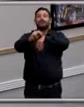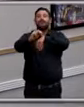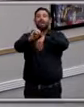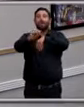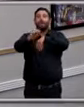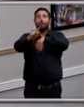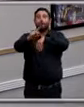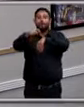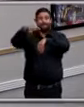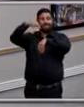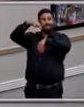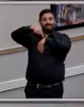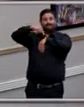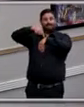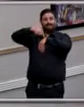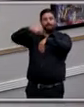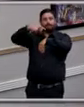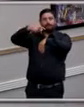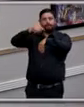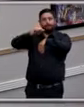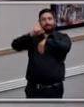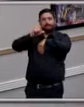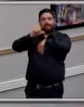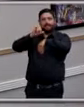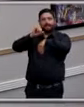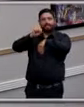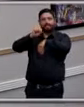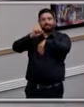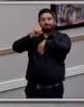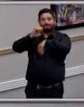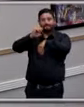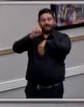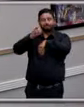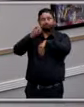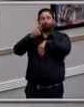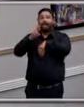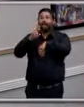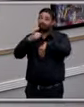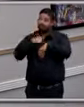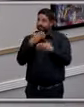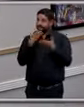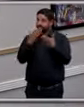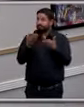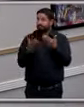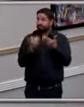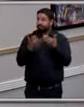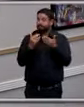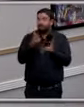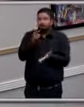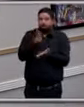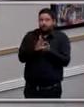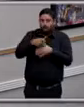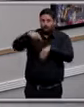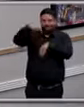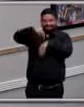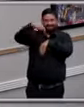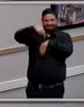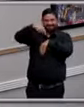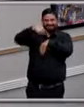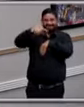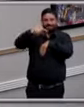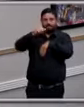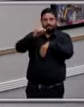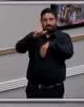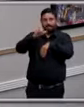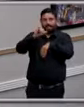the back of it is Palisades Drive. It's probably easier to park on Palisades Drive, but know that